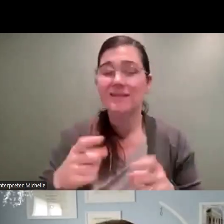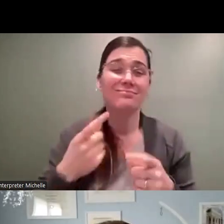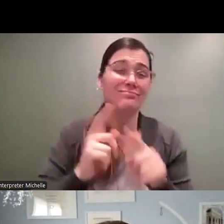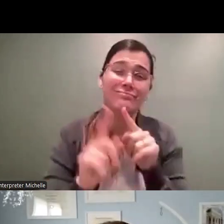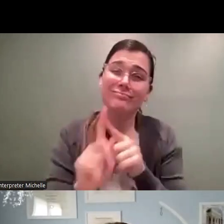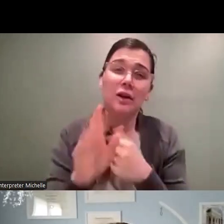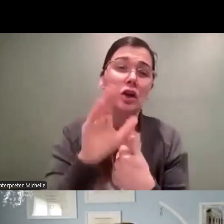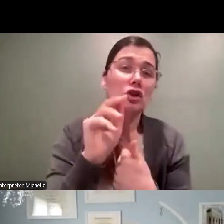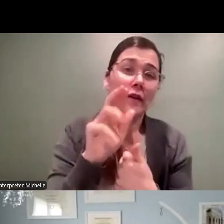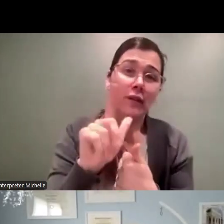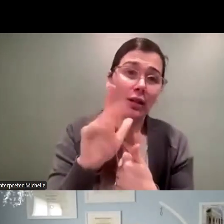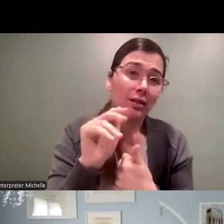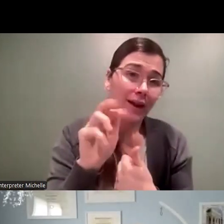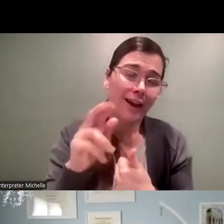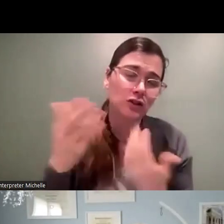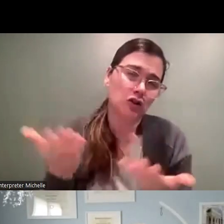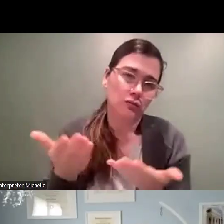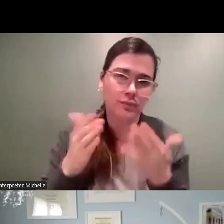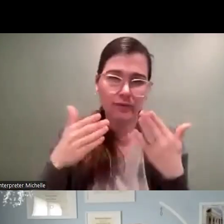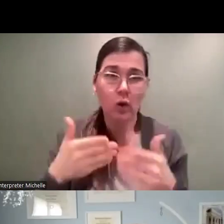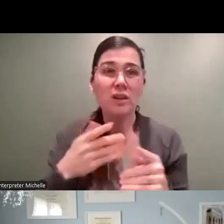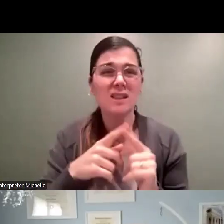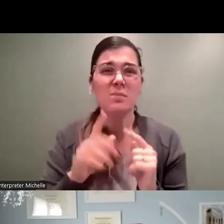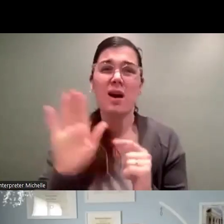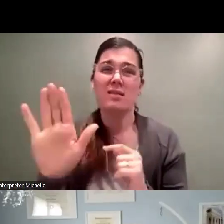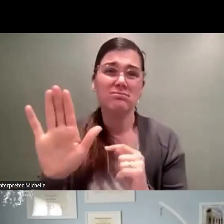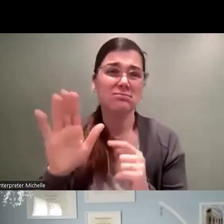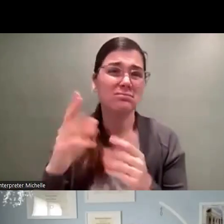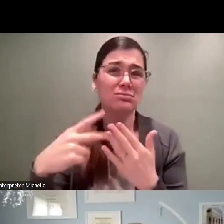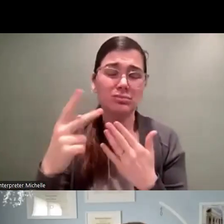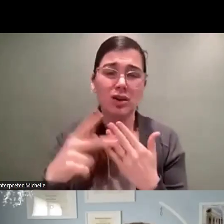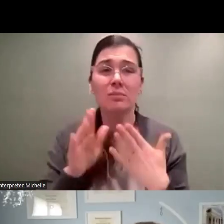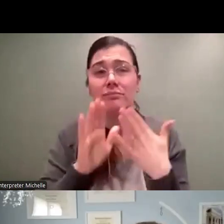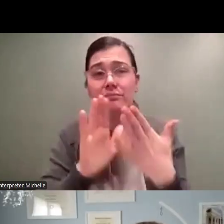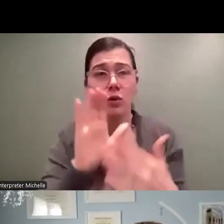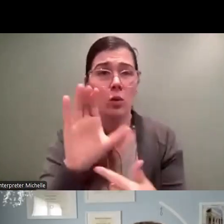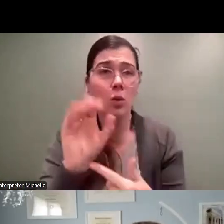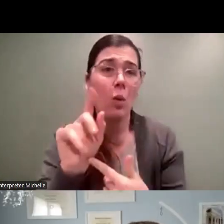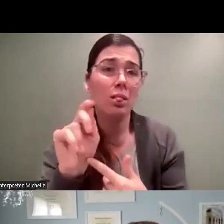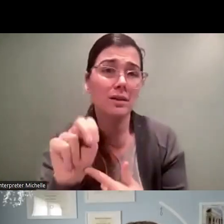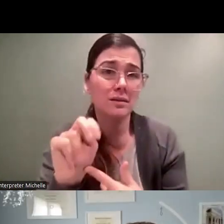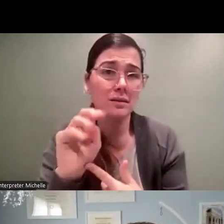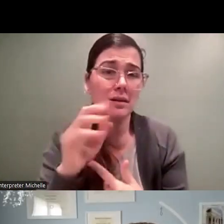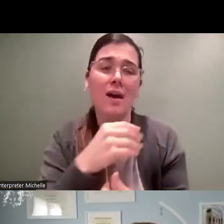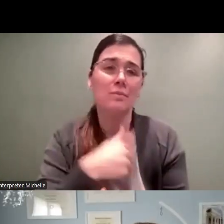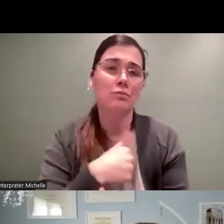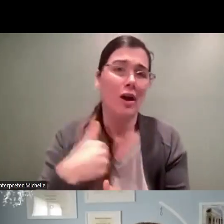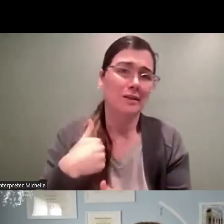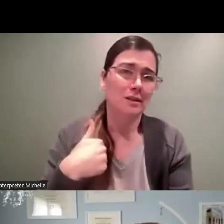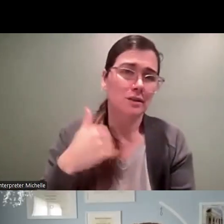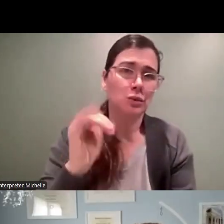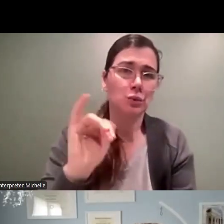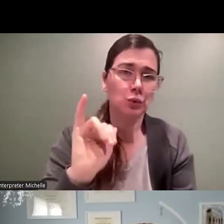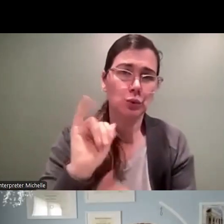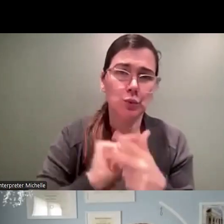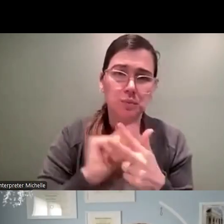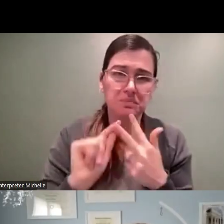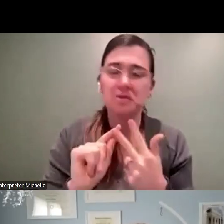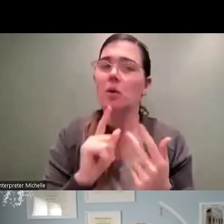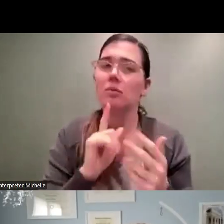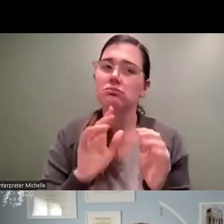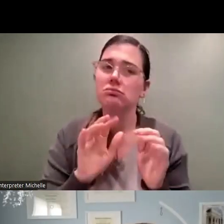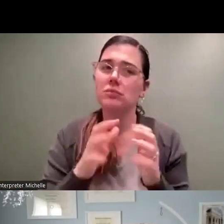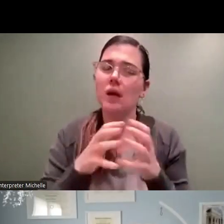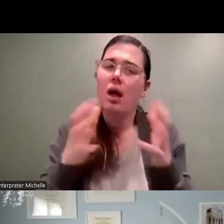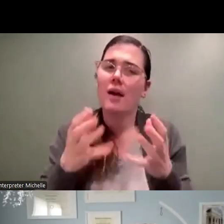cancer prevention, but the Cancer Services Program also addresses colon cancer and breast cancer. So there's a ton of information